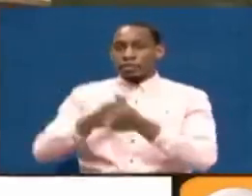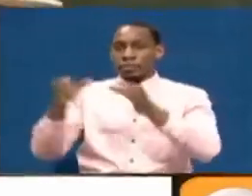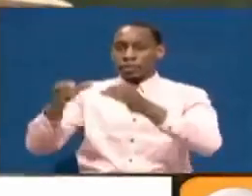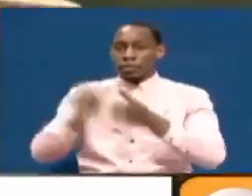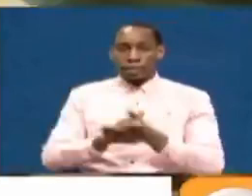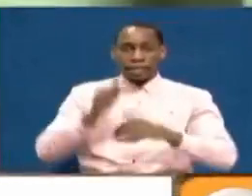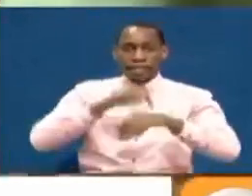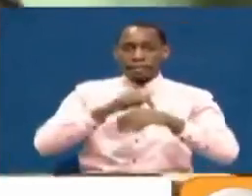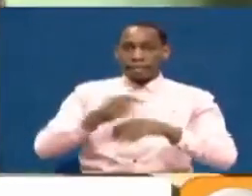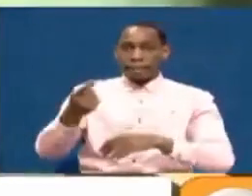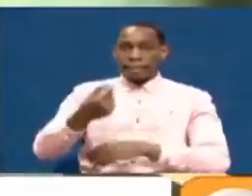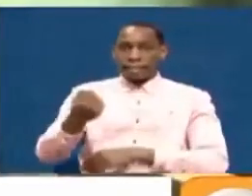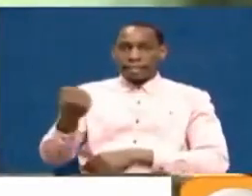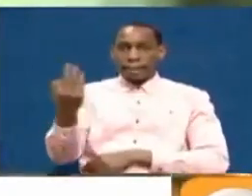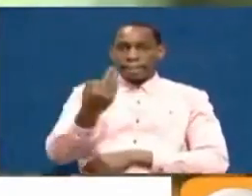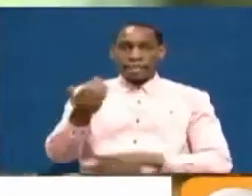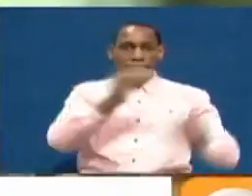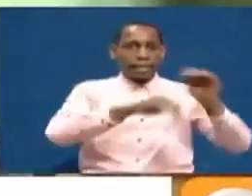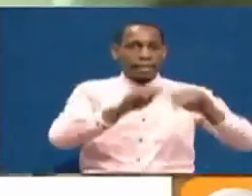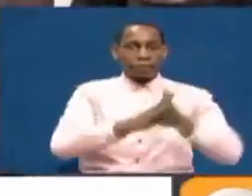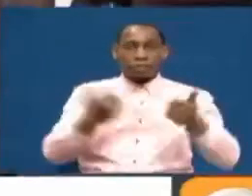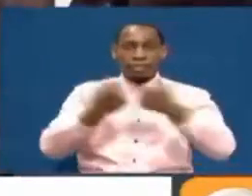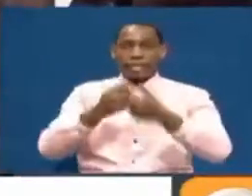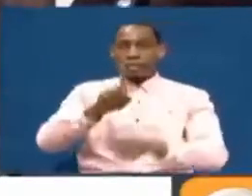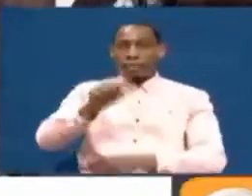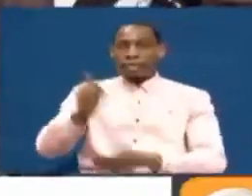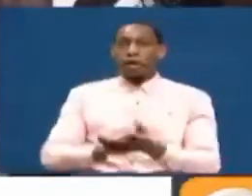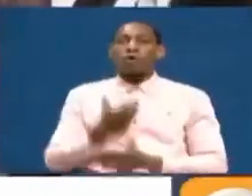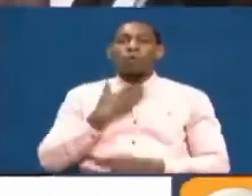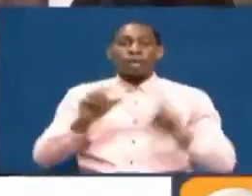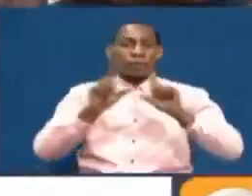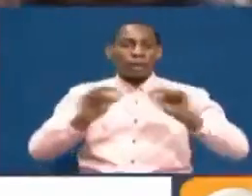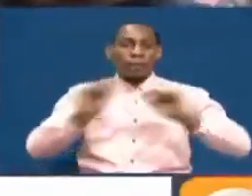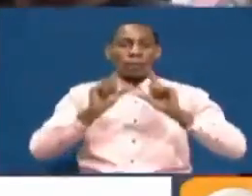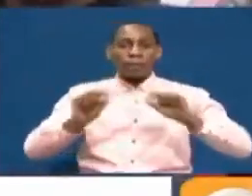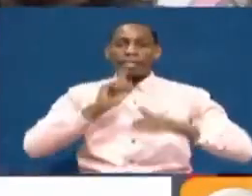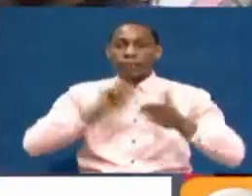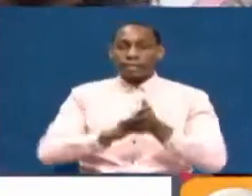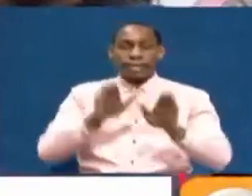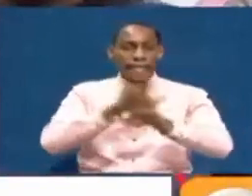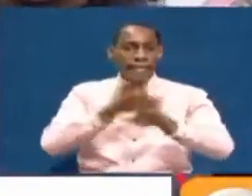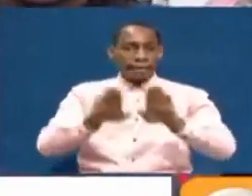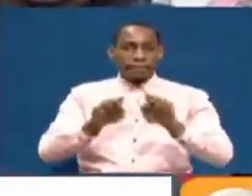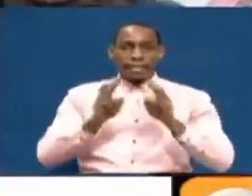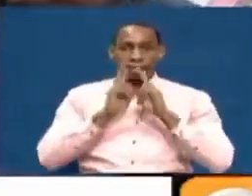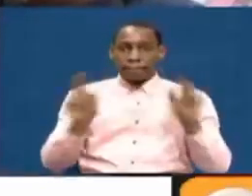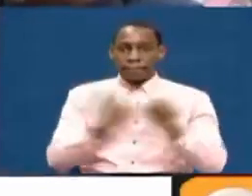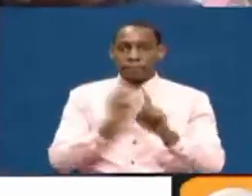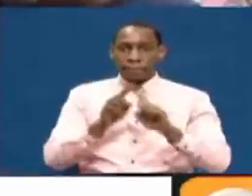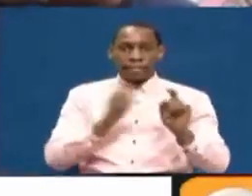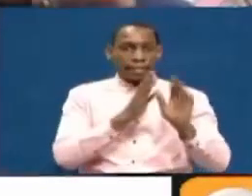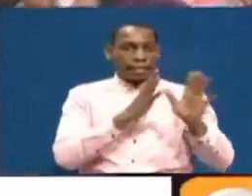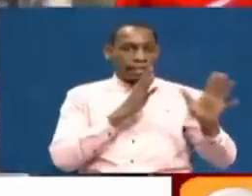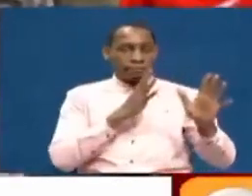flag during the March by-election battled it out. Nimependa kusema kwamba so far, vitu zimekuwa peaceful, lakini laini